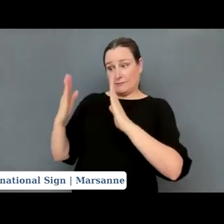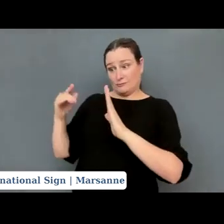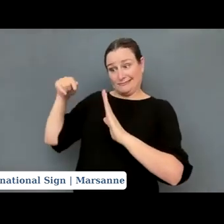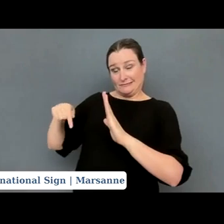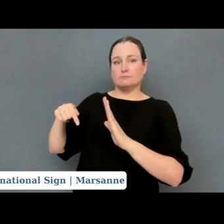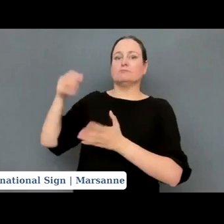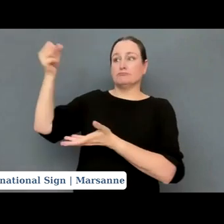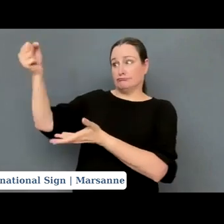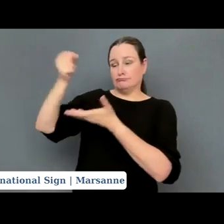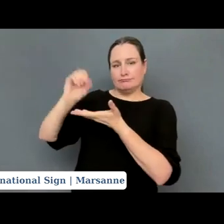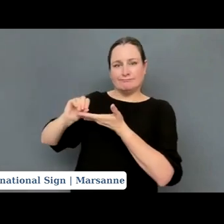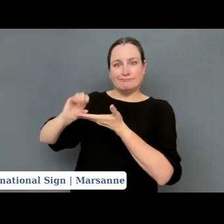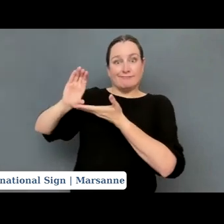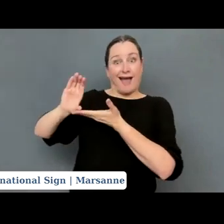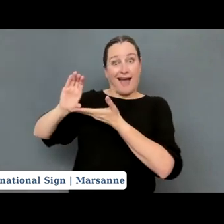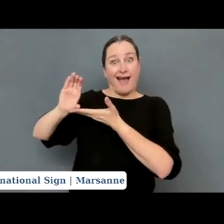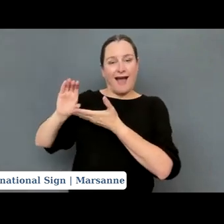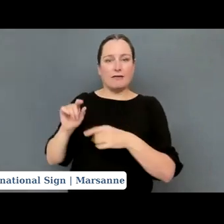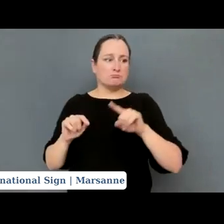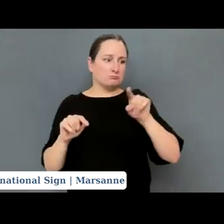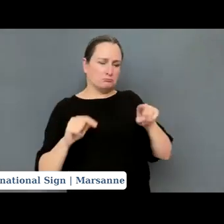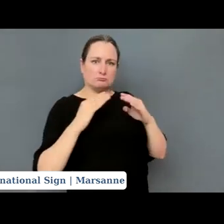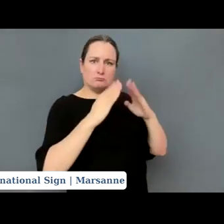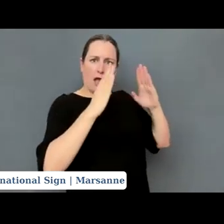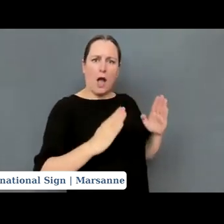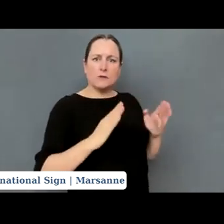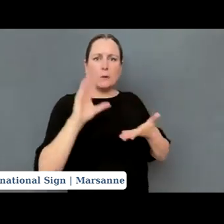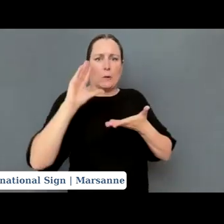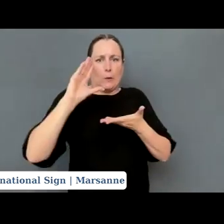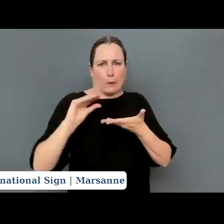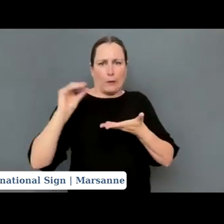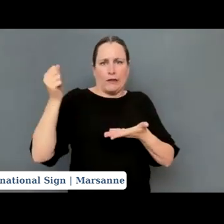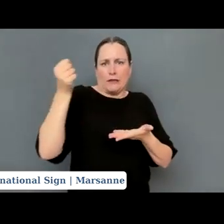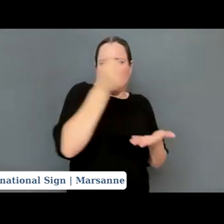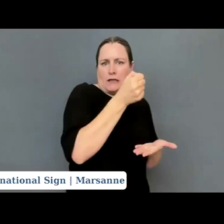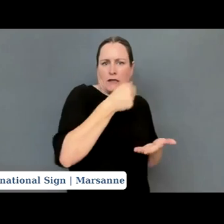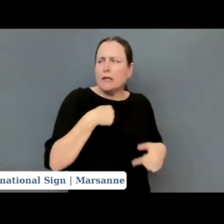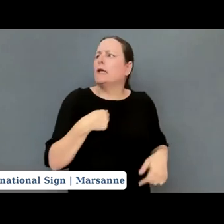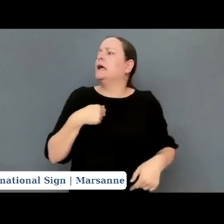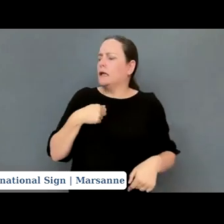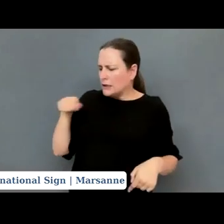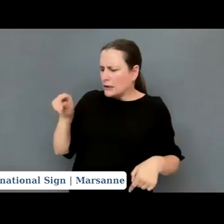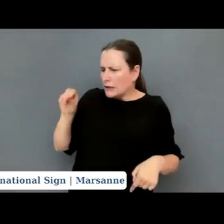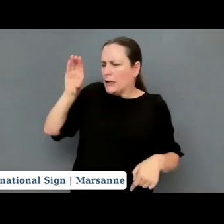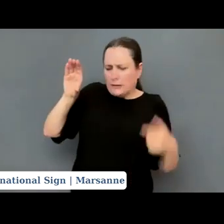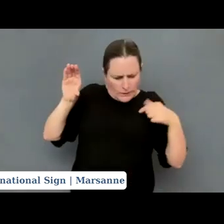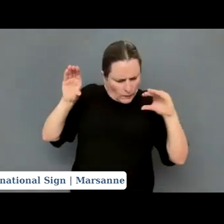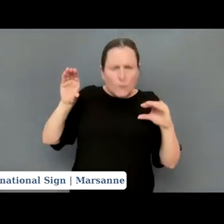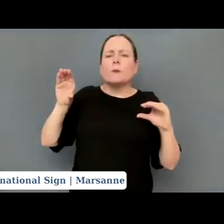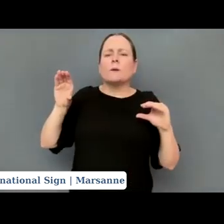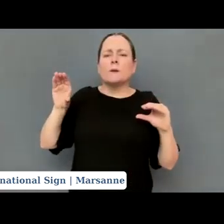getting. That is another common issue that happens in the